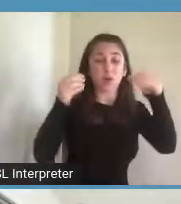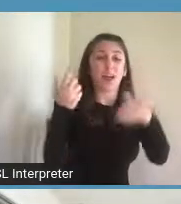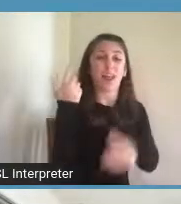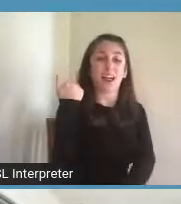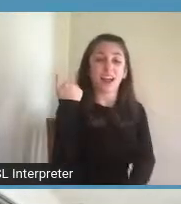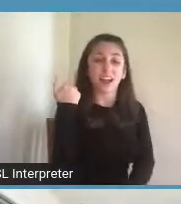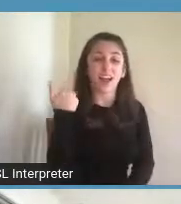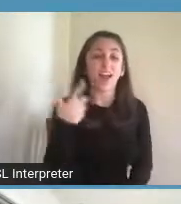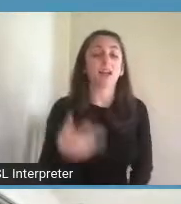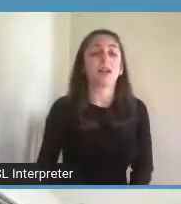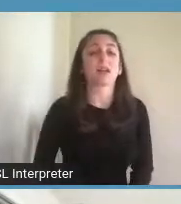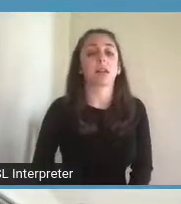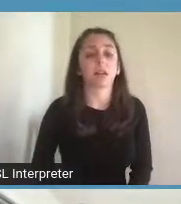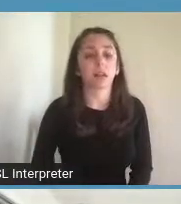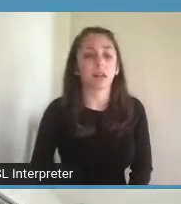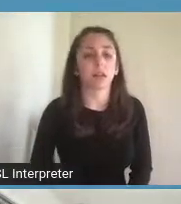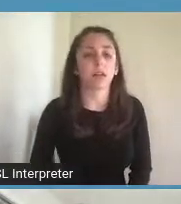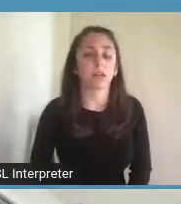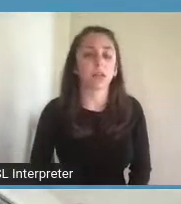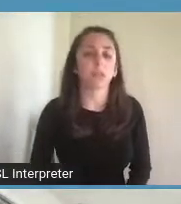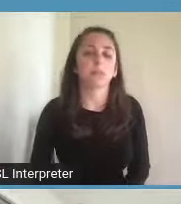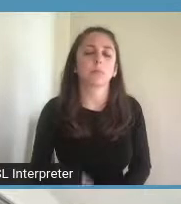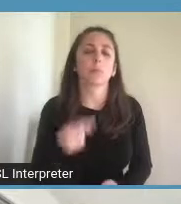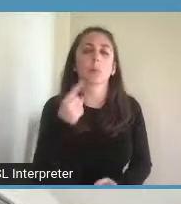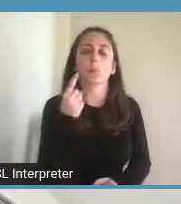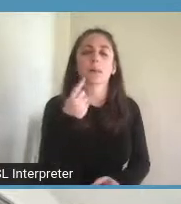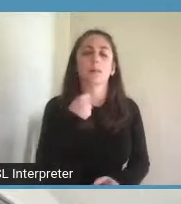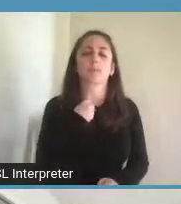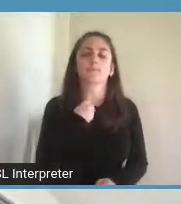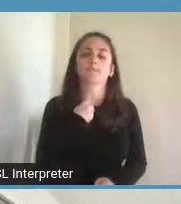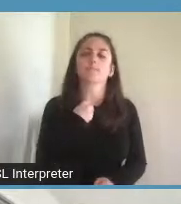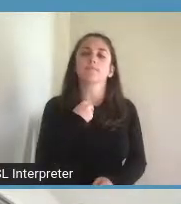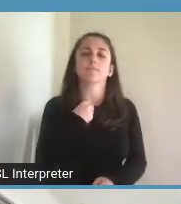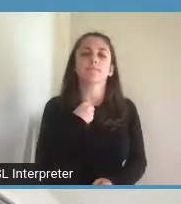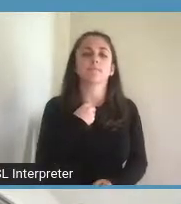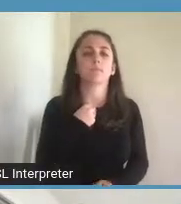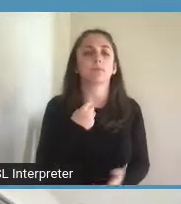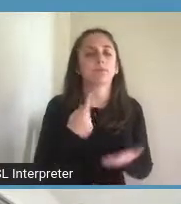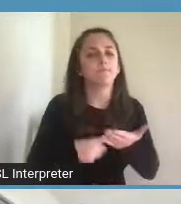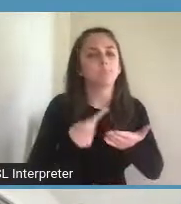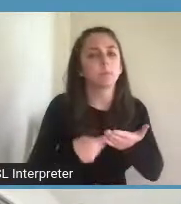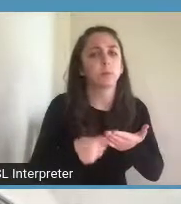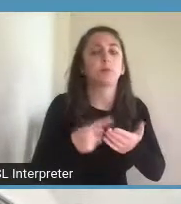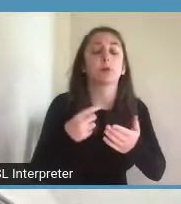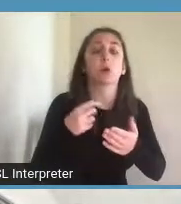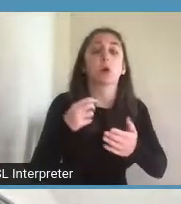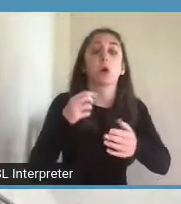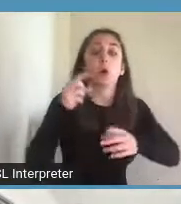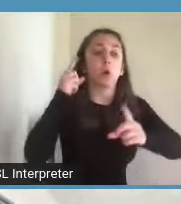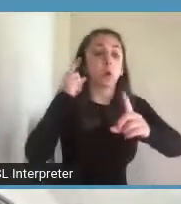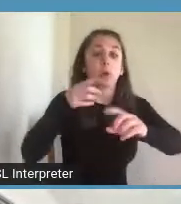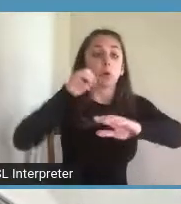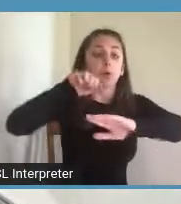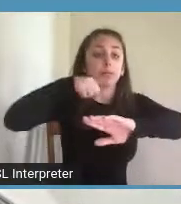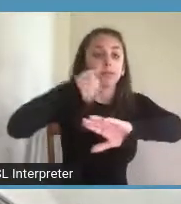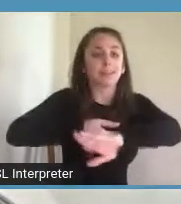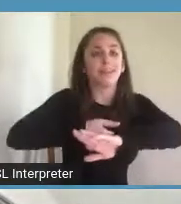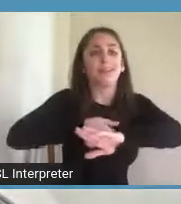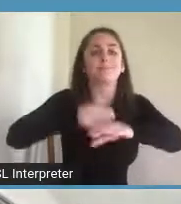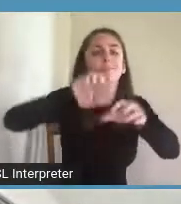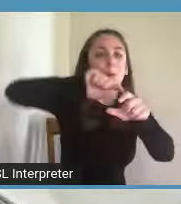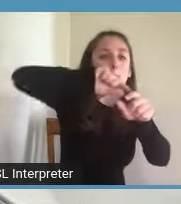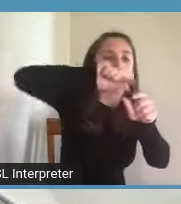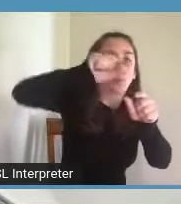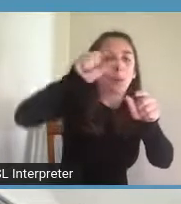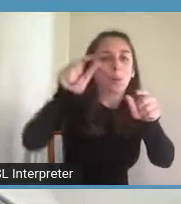so one of the things I want to point out here, we've set a goal. And that's what this little semicircle